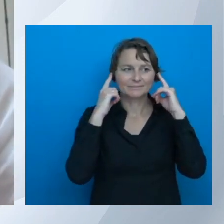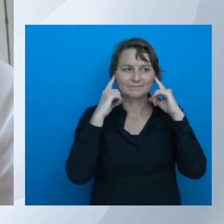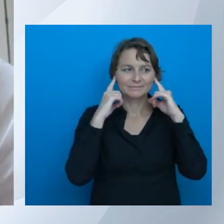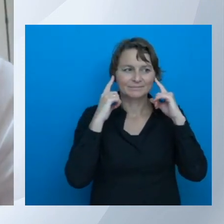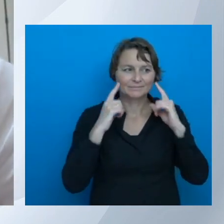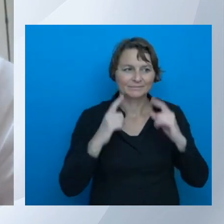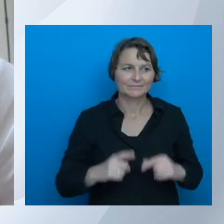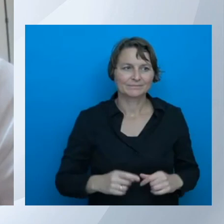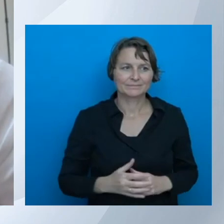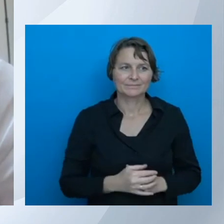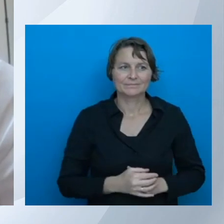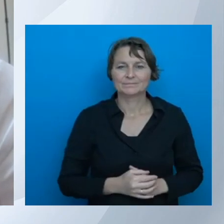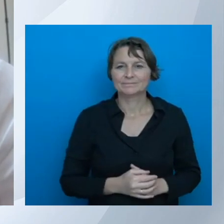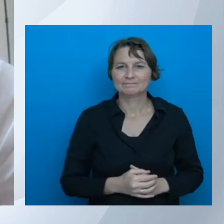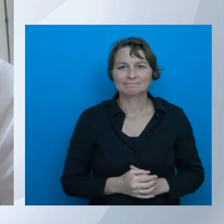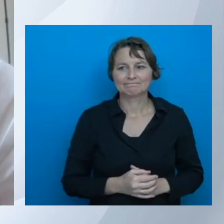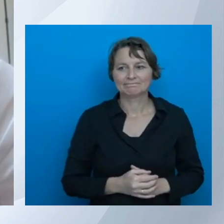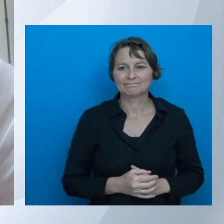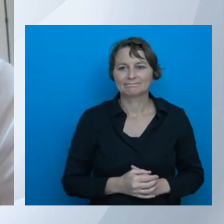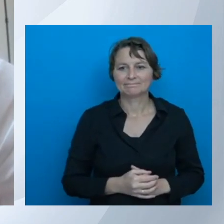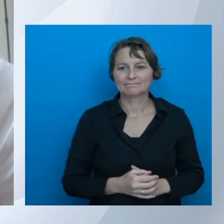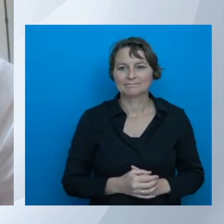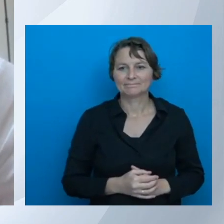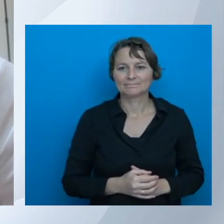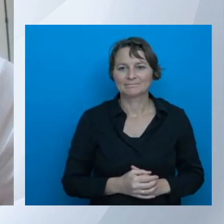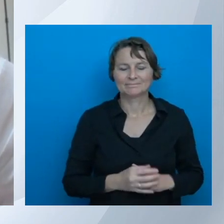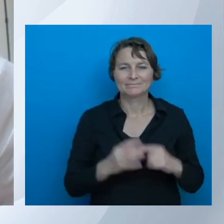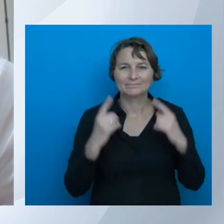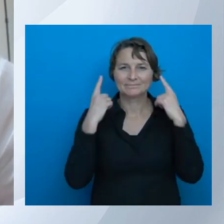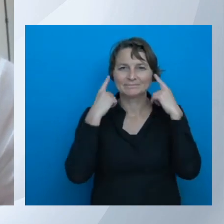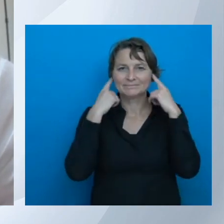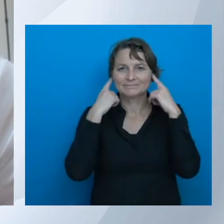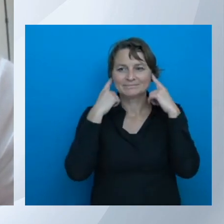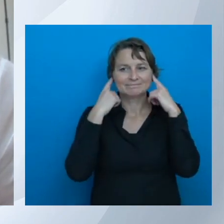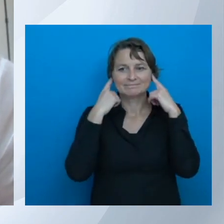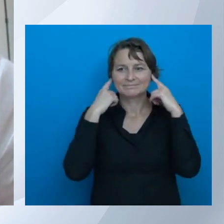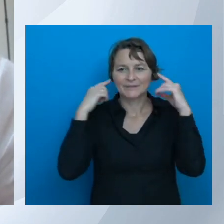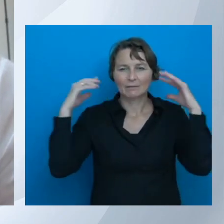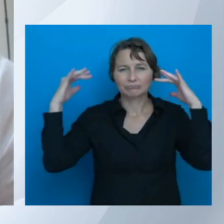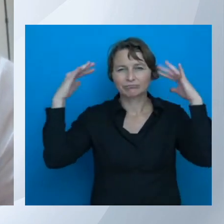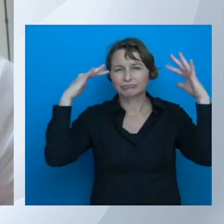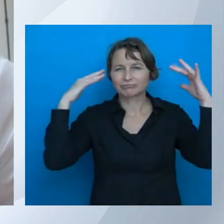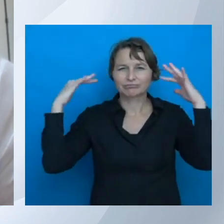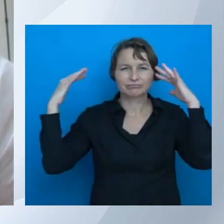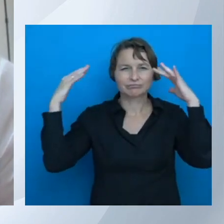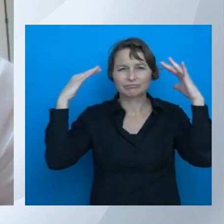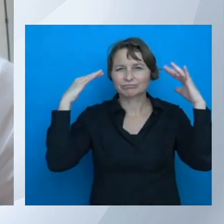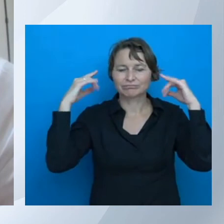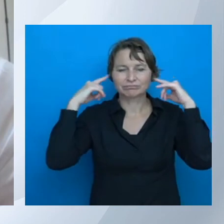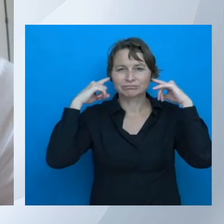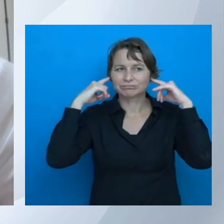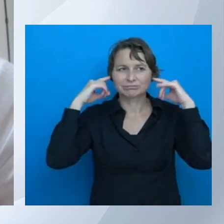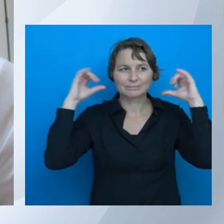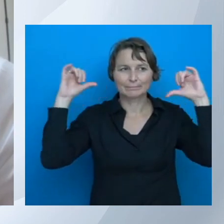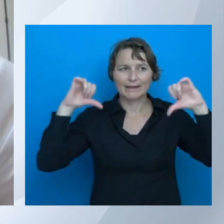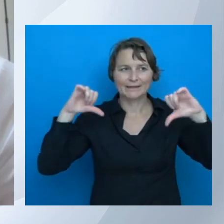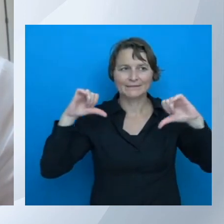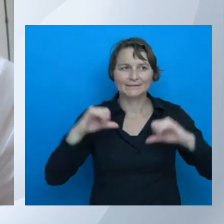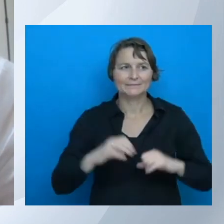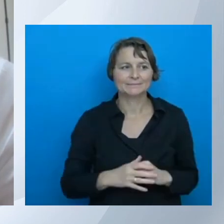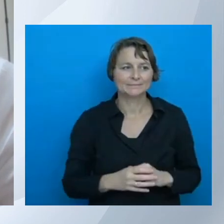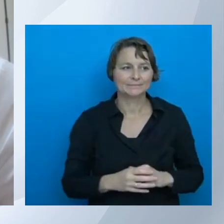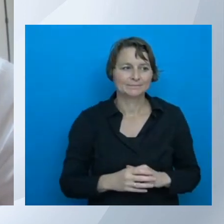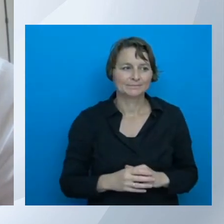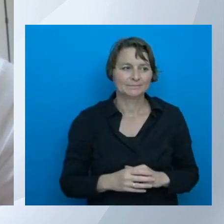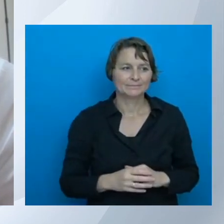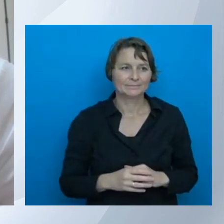not. So it's very good, and also managing your own cache for a solution for that. I don't think a lot of people do that, so that's a